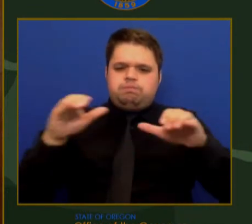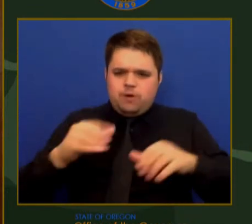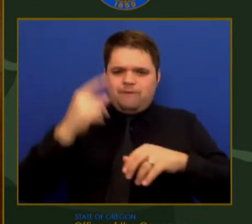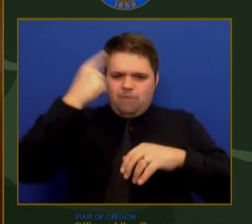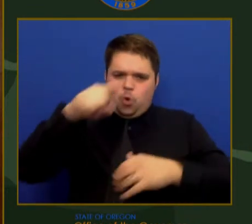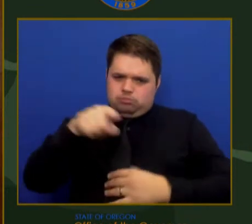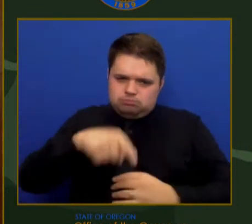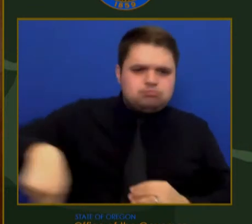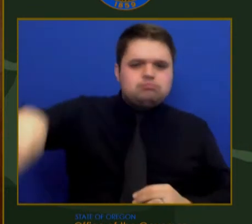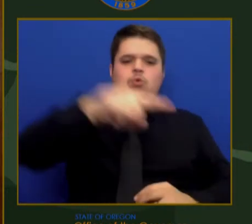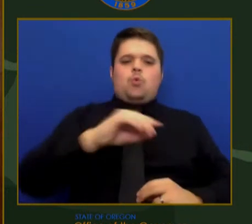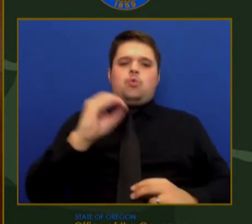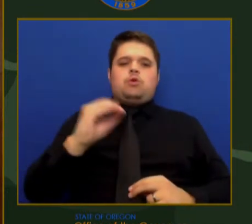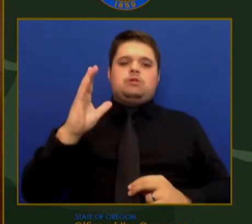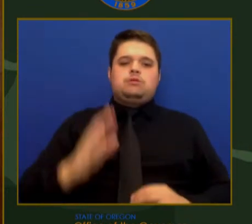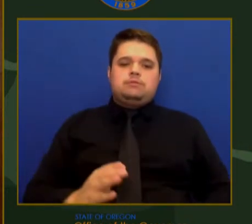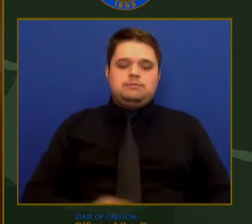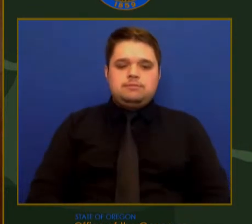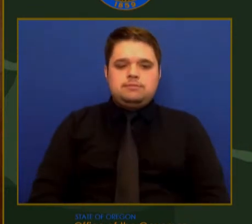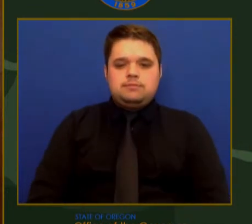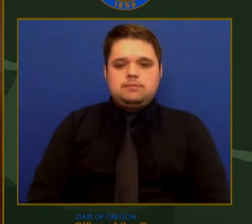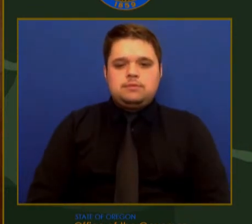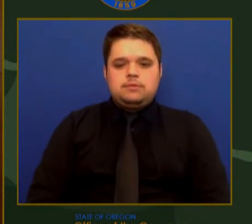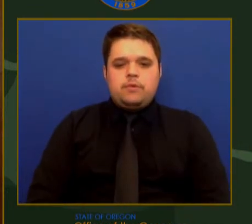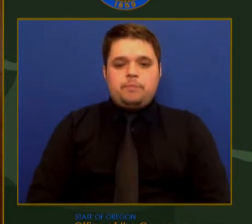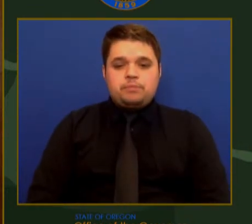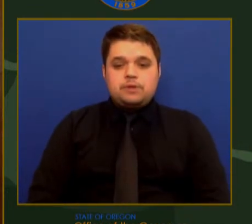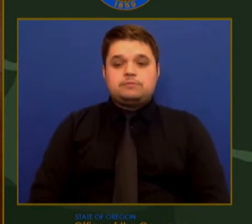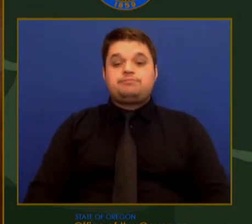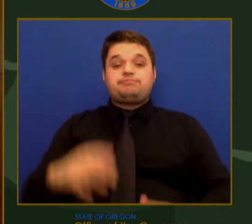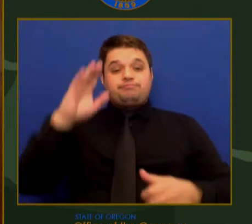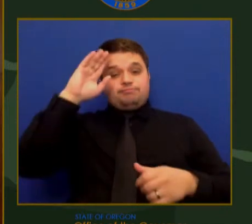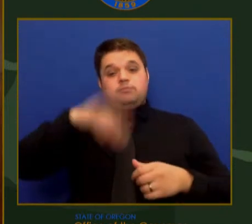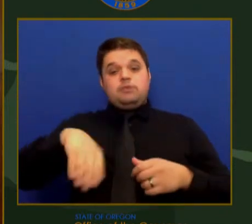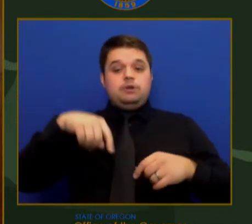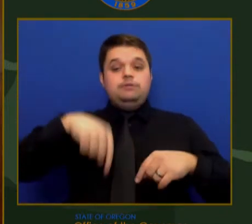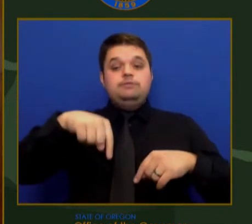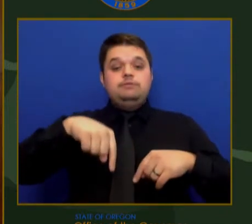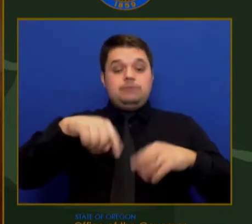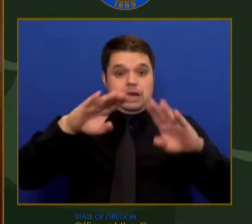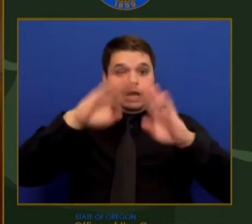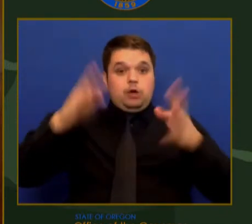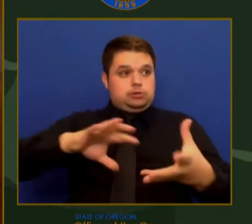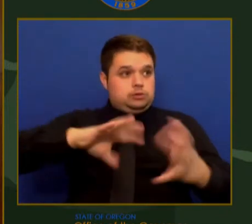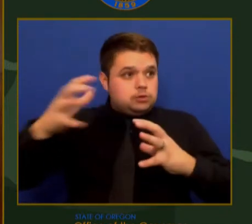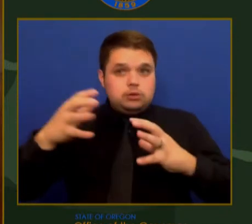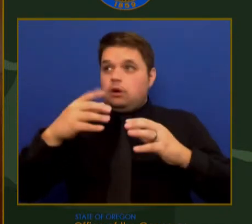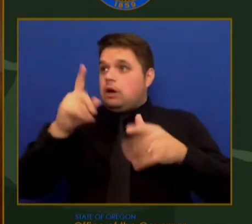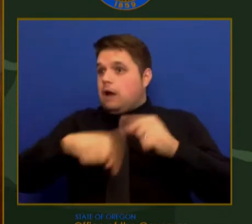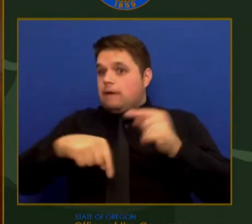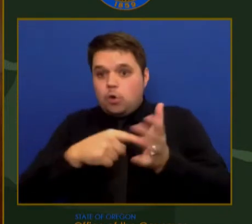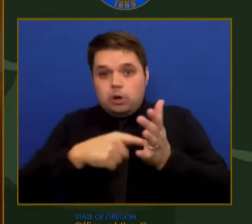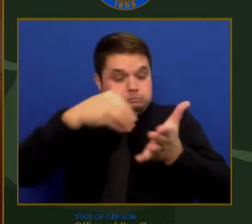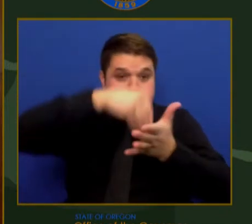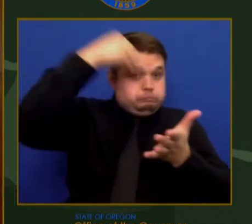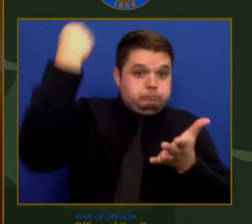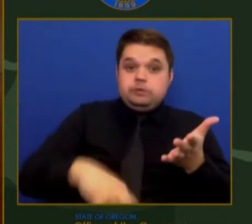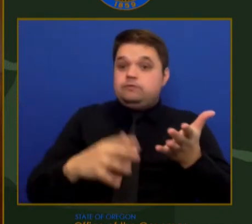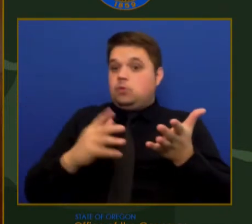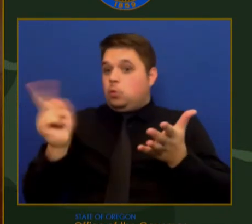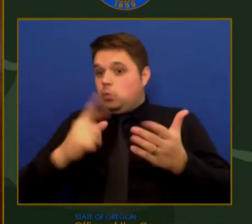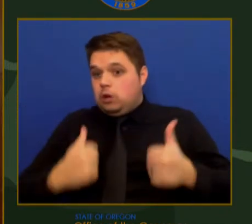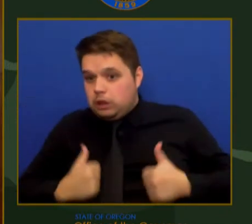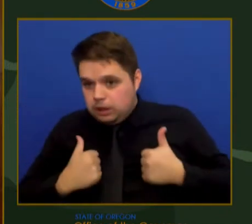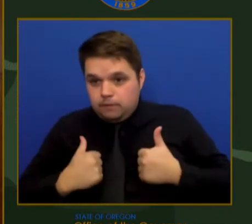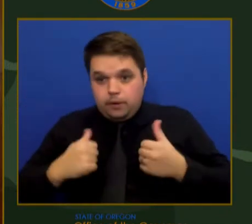If the housing crisis is the most pressing issue in our communities today, then climate change is the